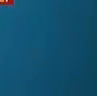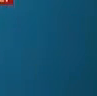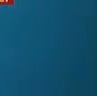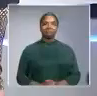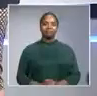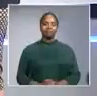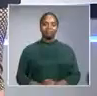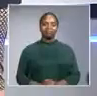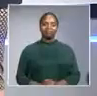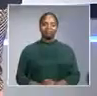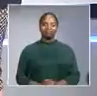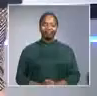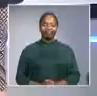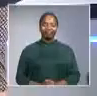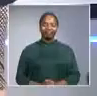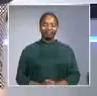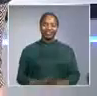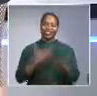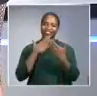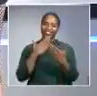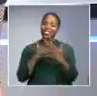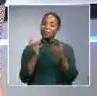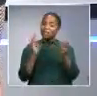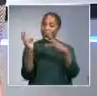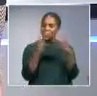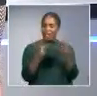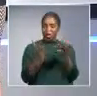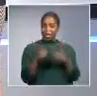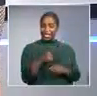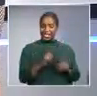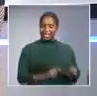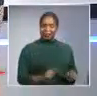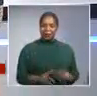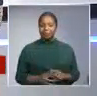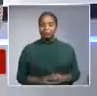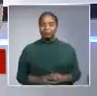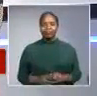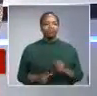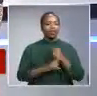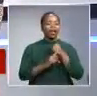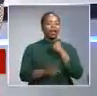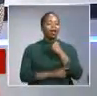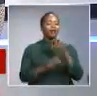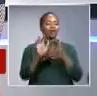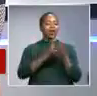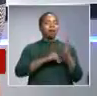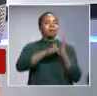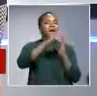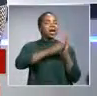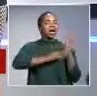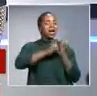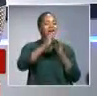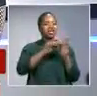the Weather Centre. Back to you, Sally. Thank you so much, Louis in Cape Town. And finally, paintings by the world's